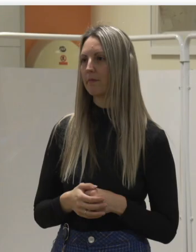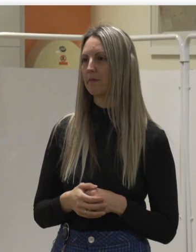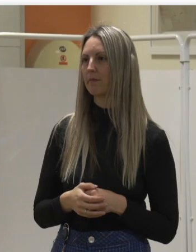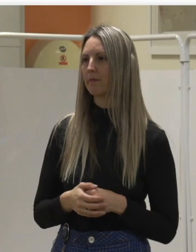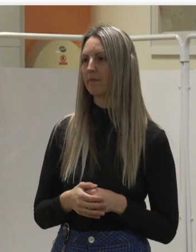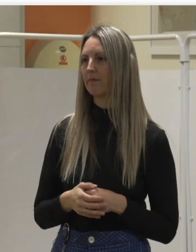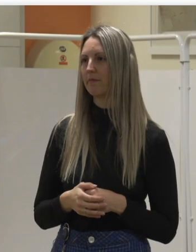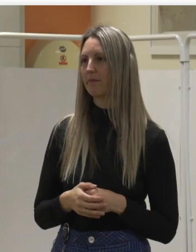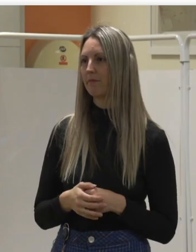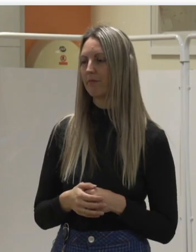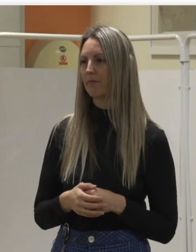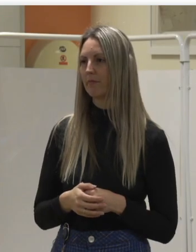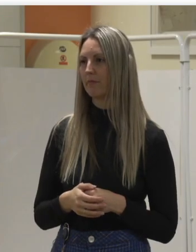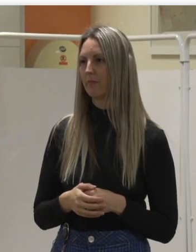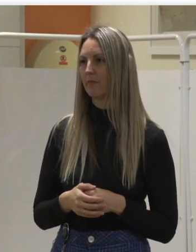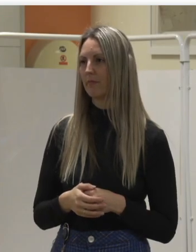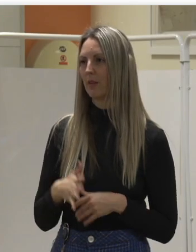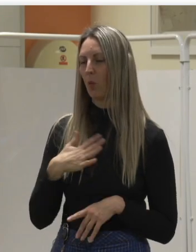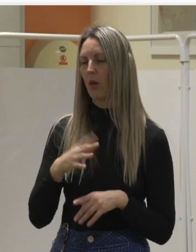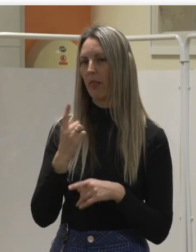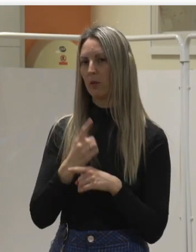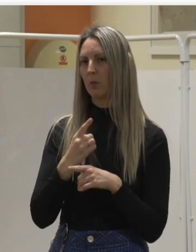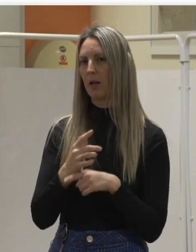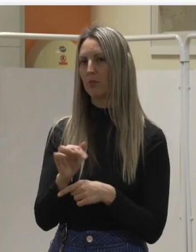In terms of preventative perspective,